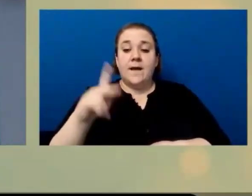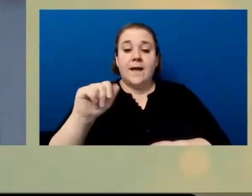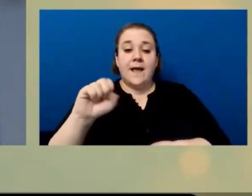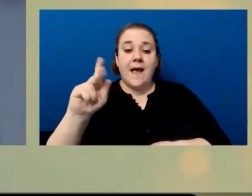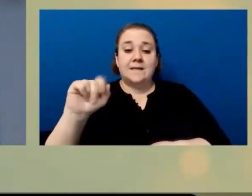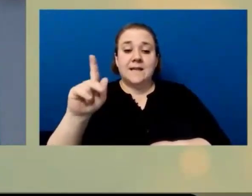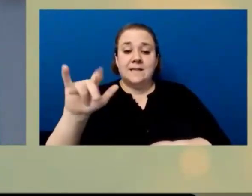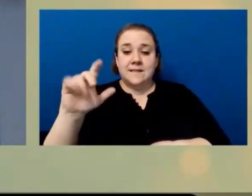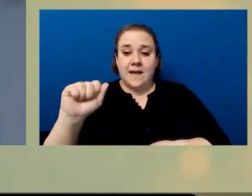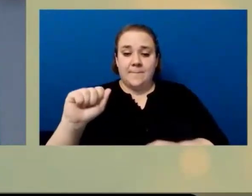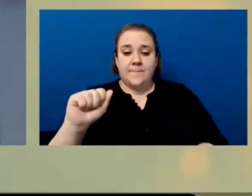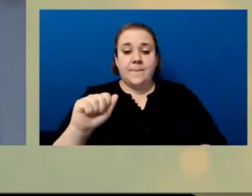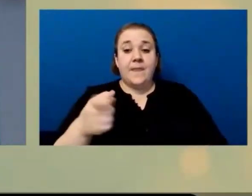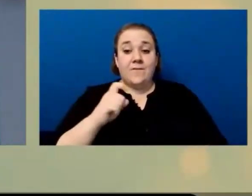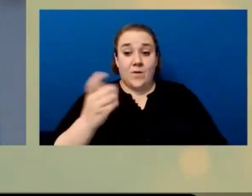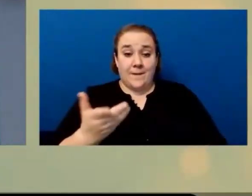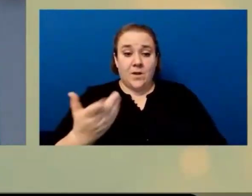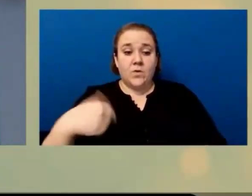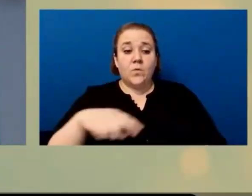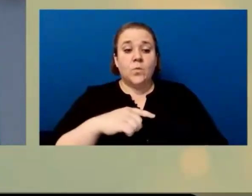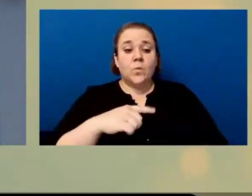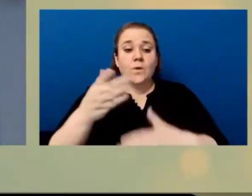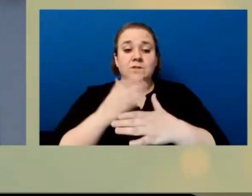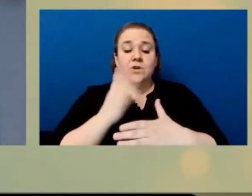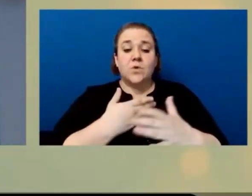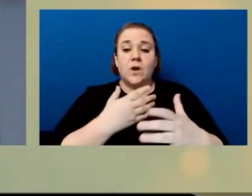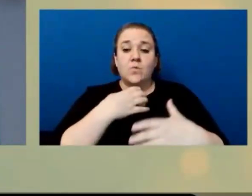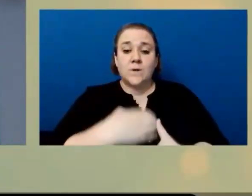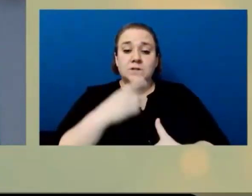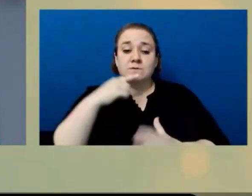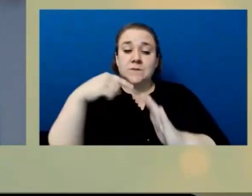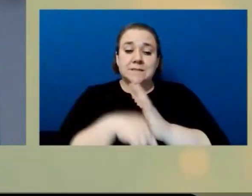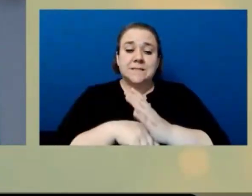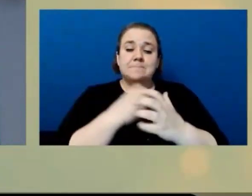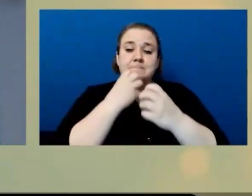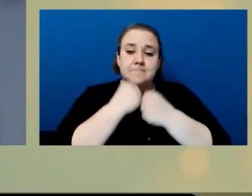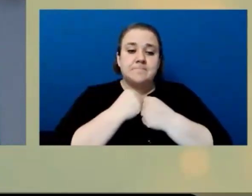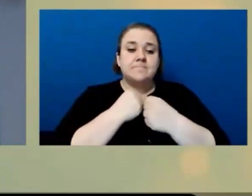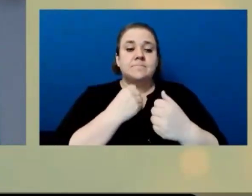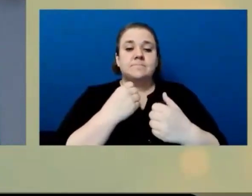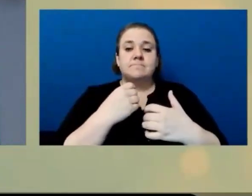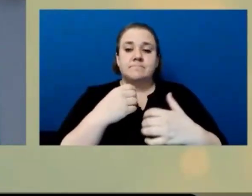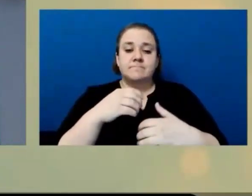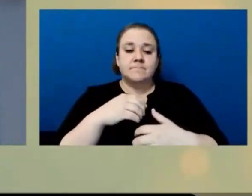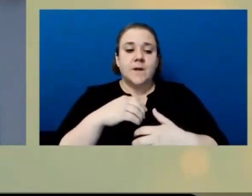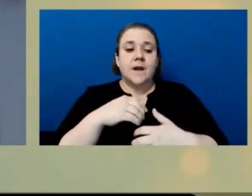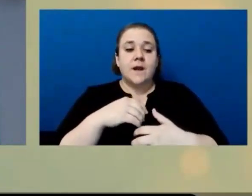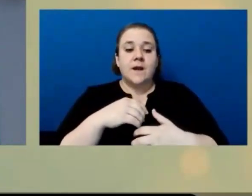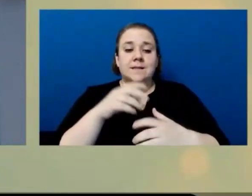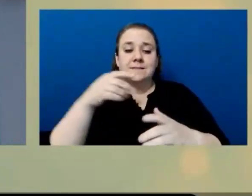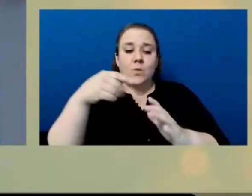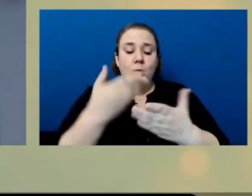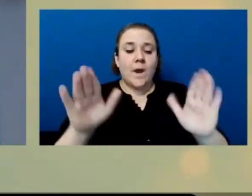From Colombia, we share our wish of deep nourishment, wide perspective, and bodily autonomy to